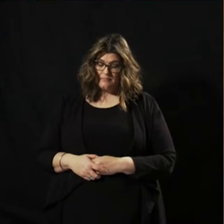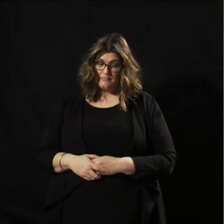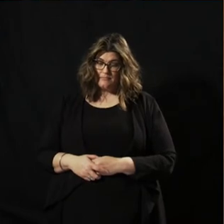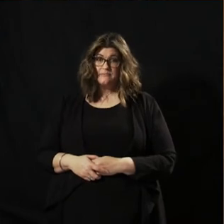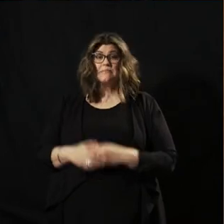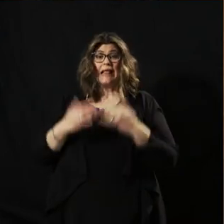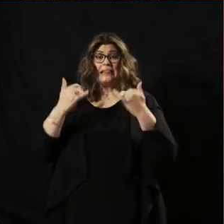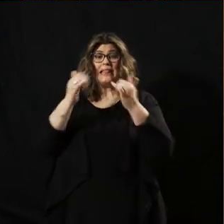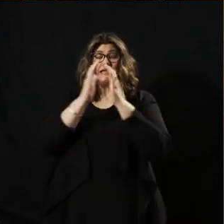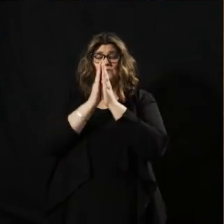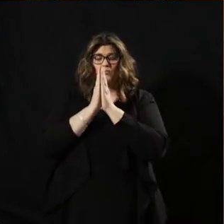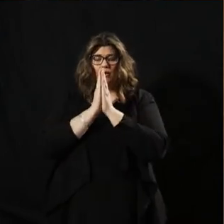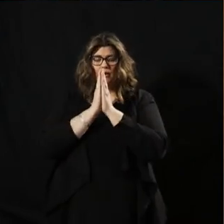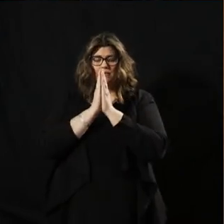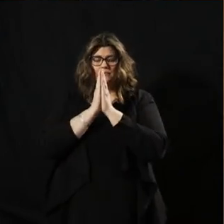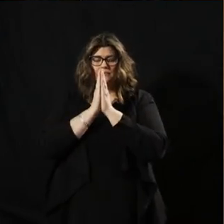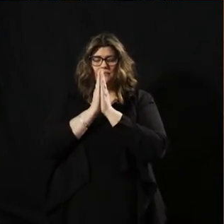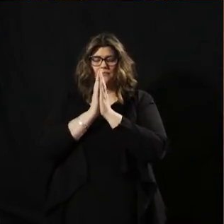Let us pray.